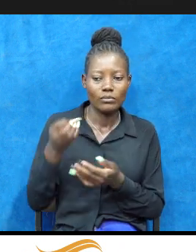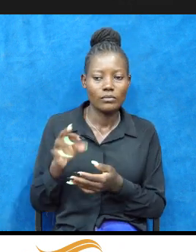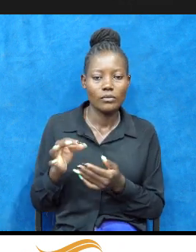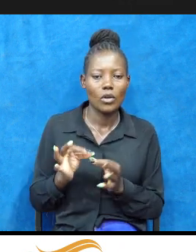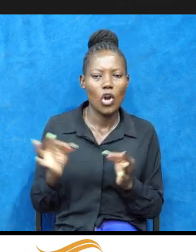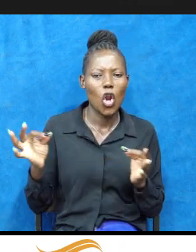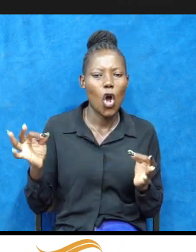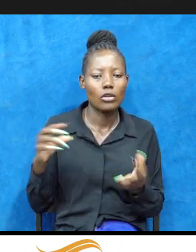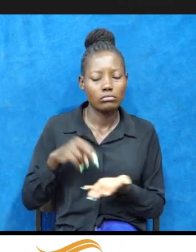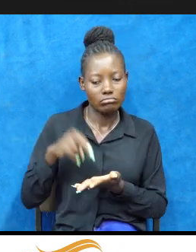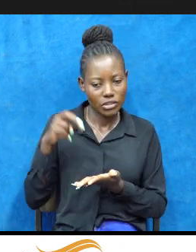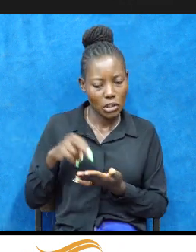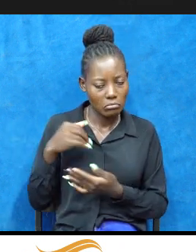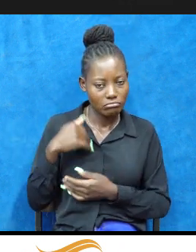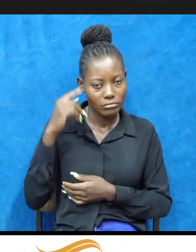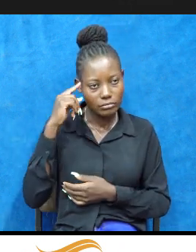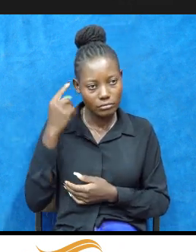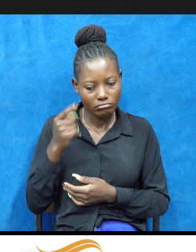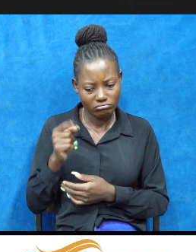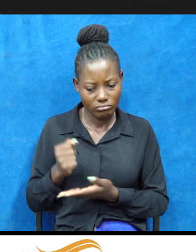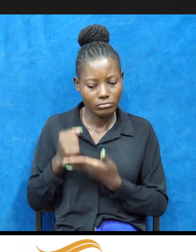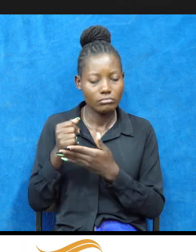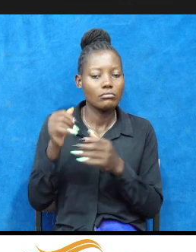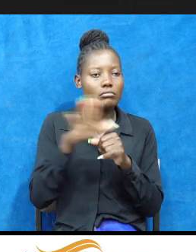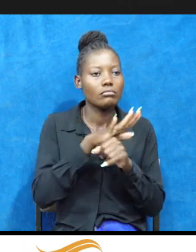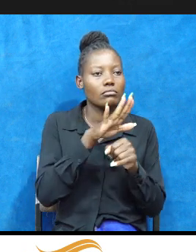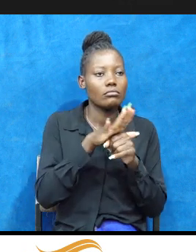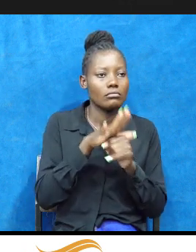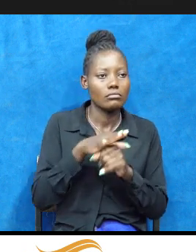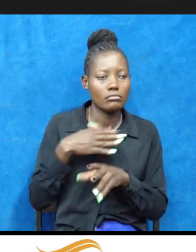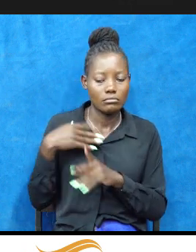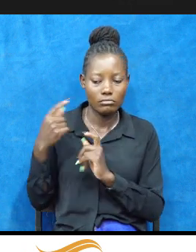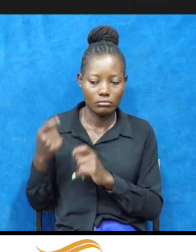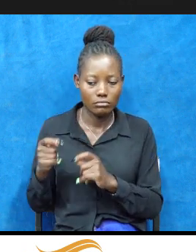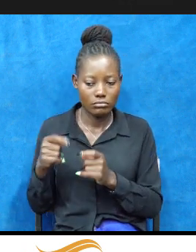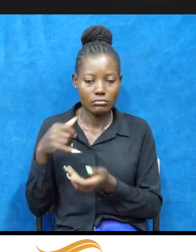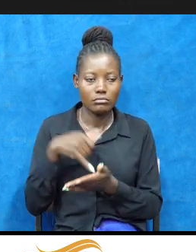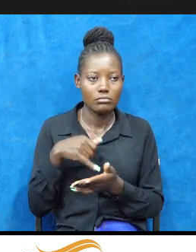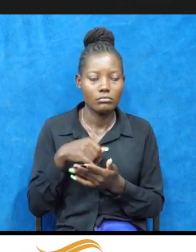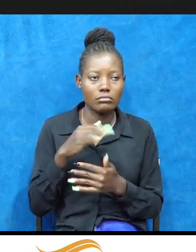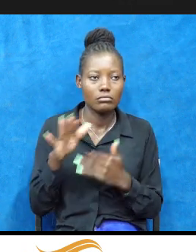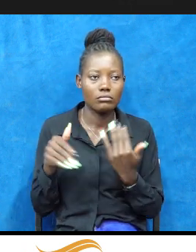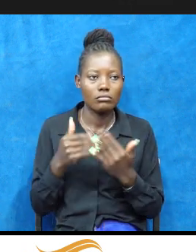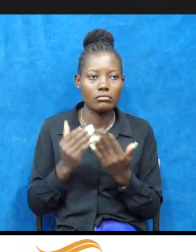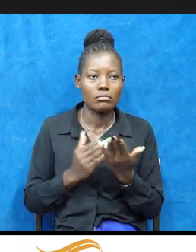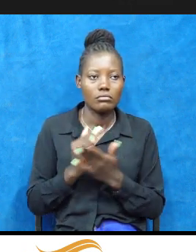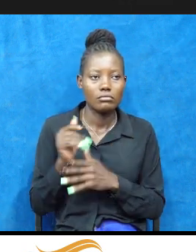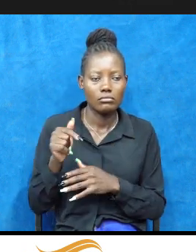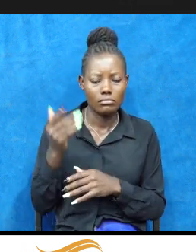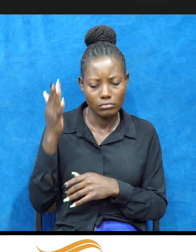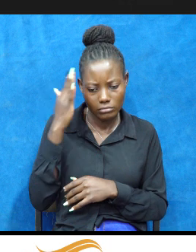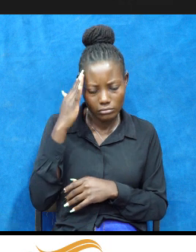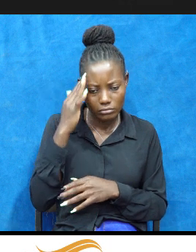want to test. I think utilizing that is very helpful. And I try to include that all the way through this. So we